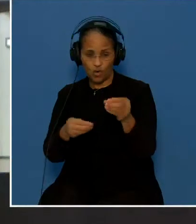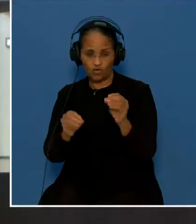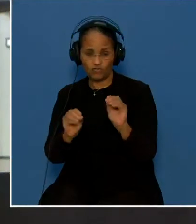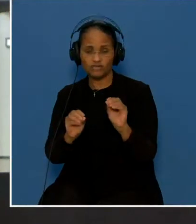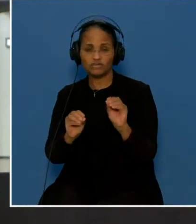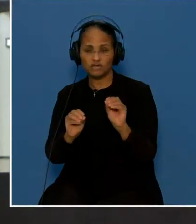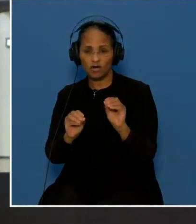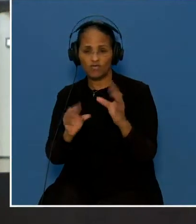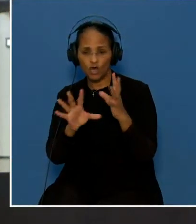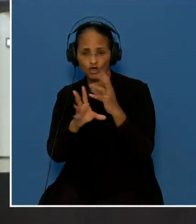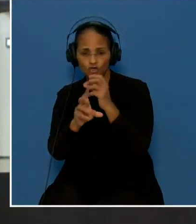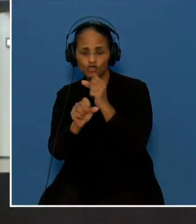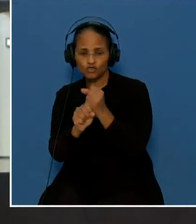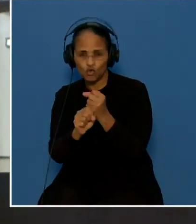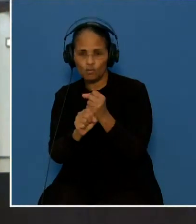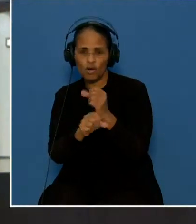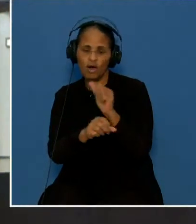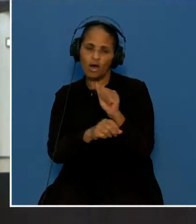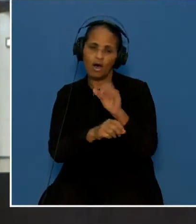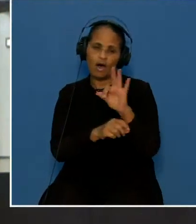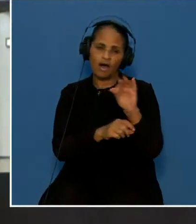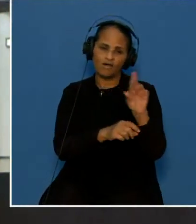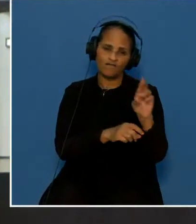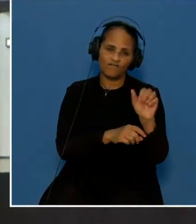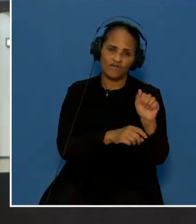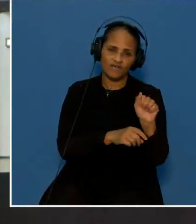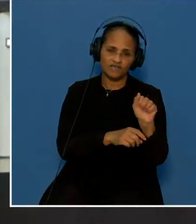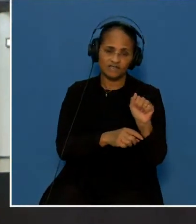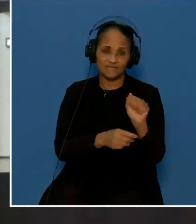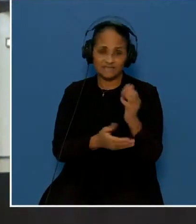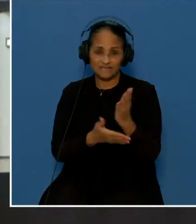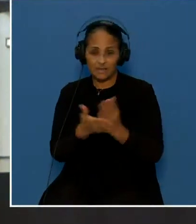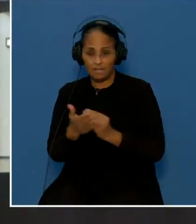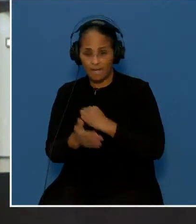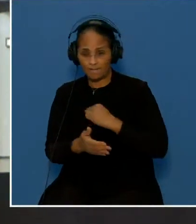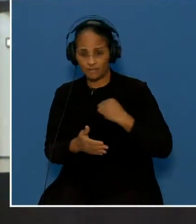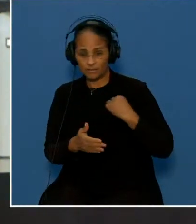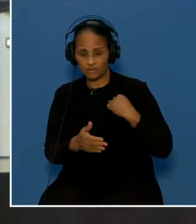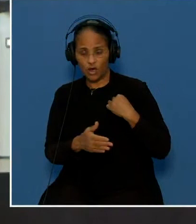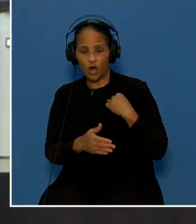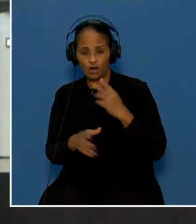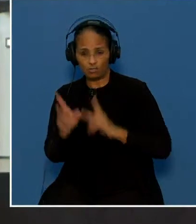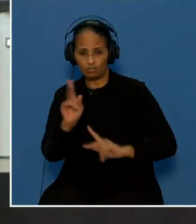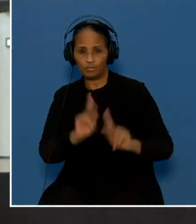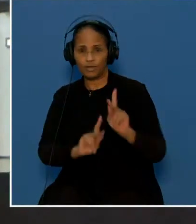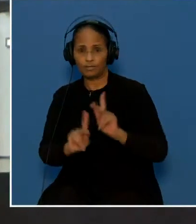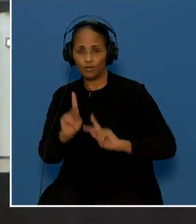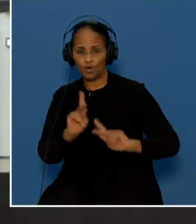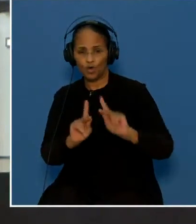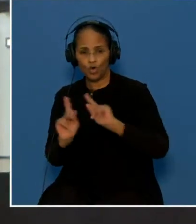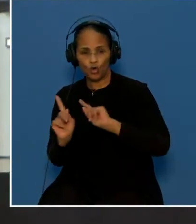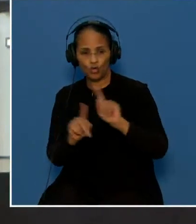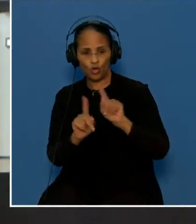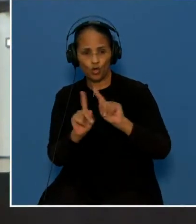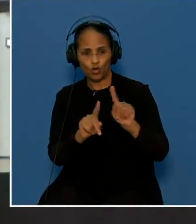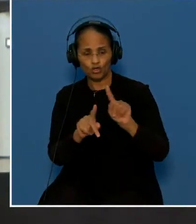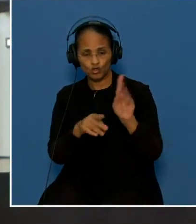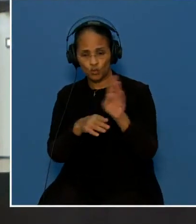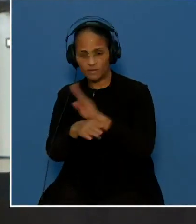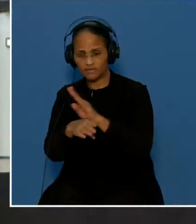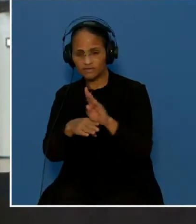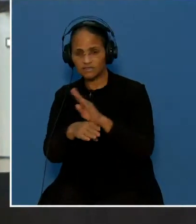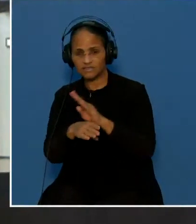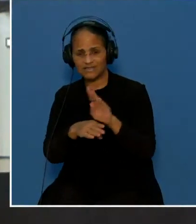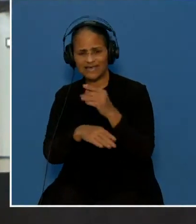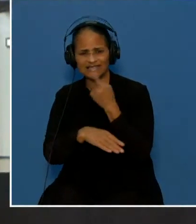Consumer Affairs. There apparently are some members of the public who are going around to retail establishments